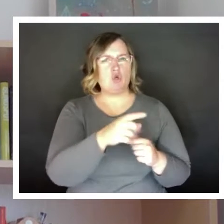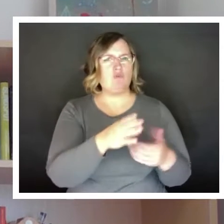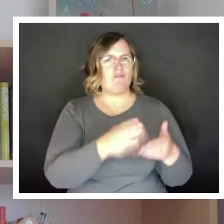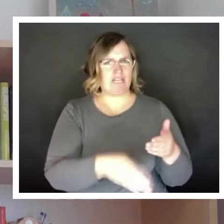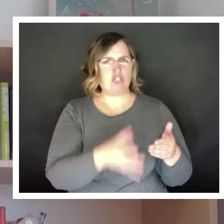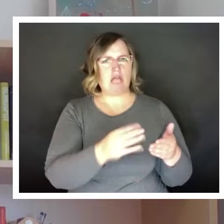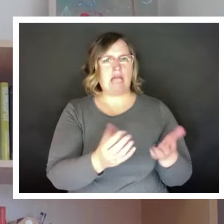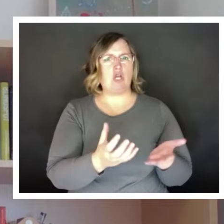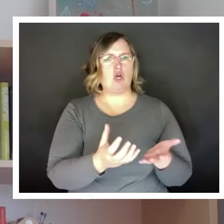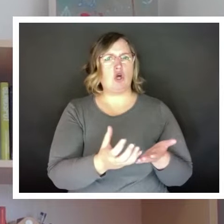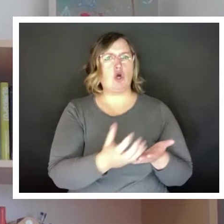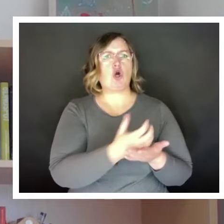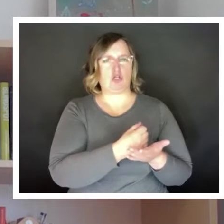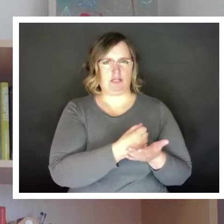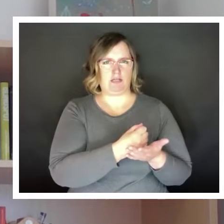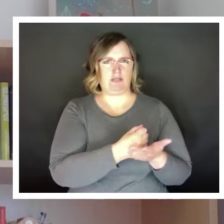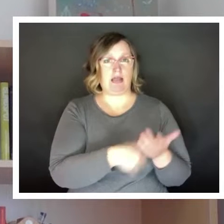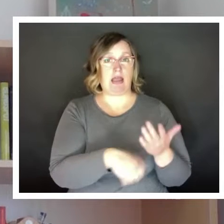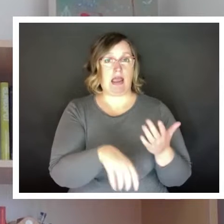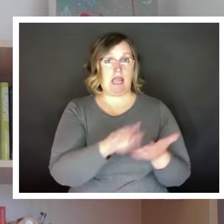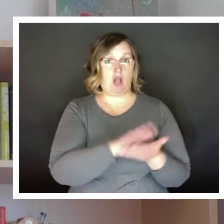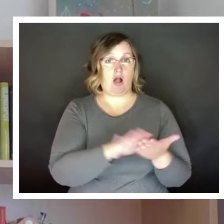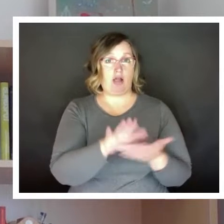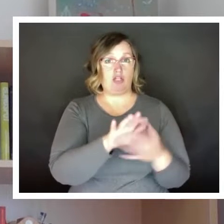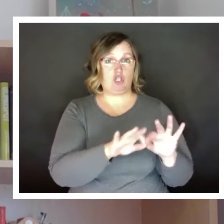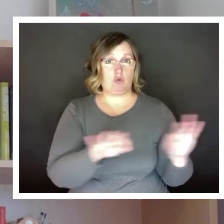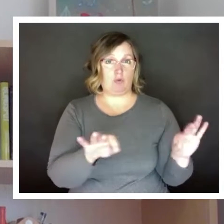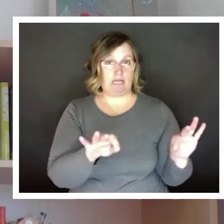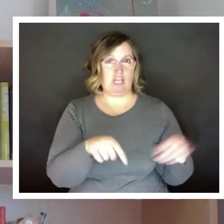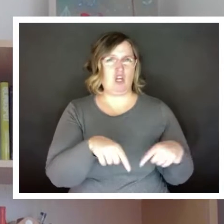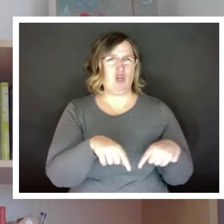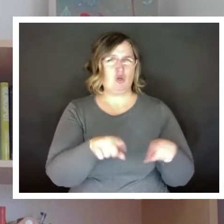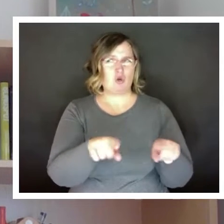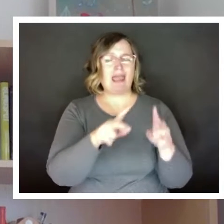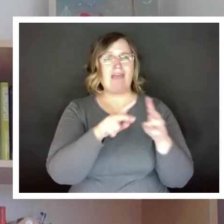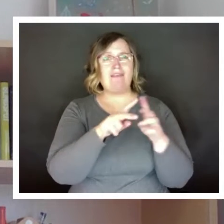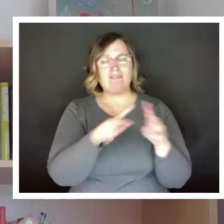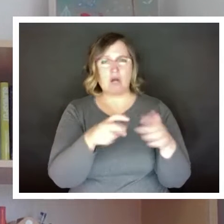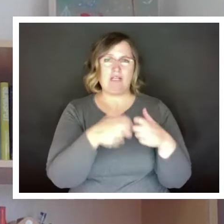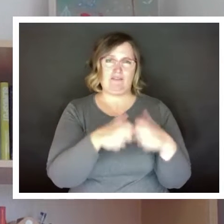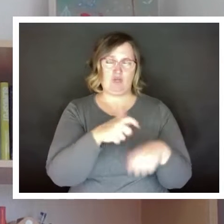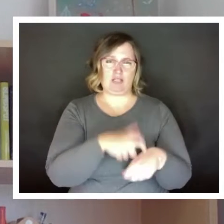earned a college degree during a very difficult time.